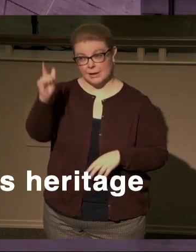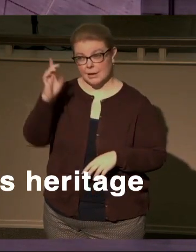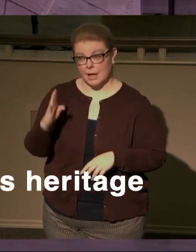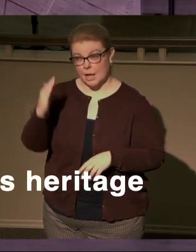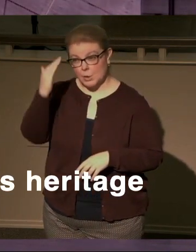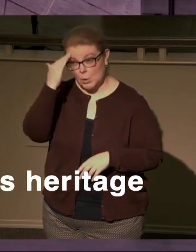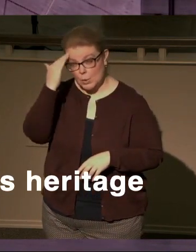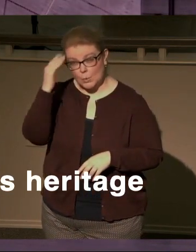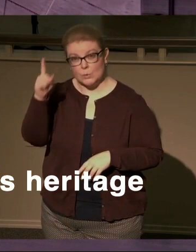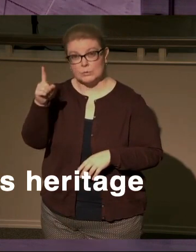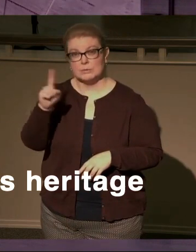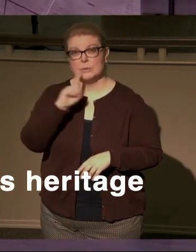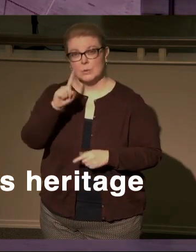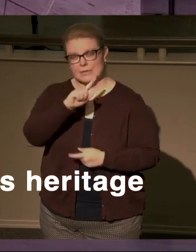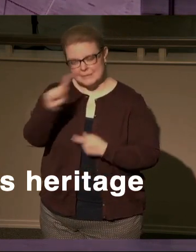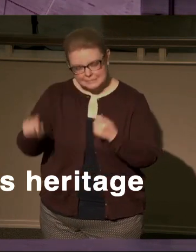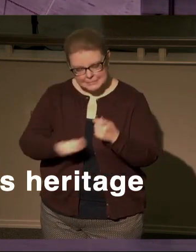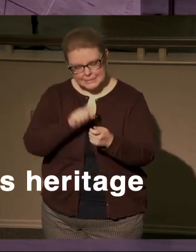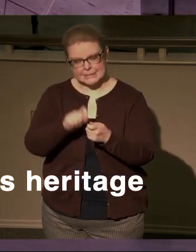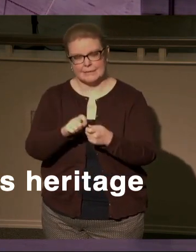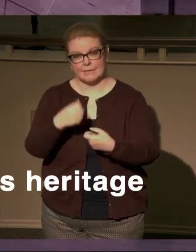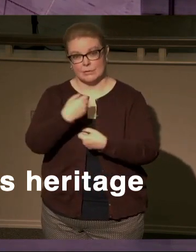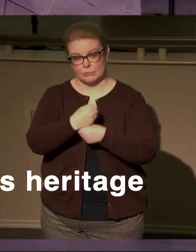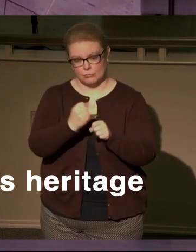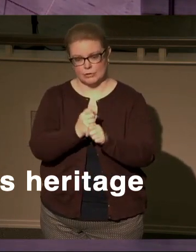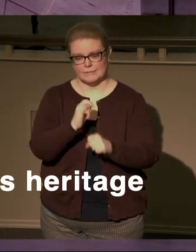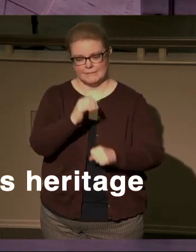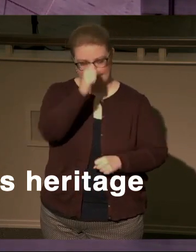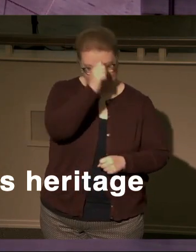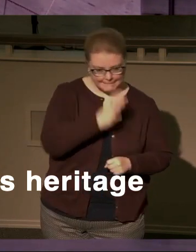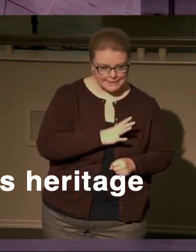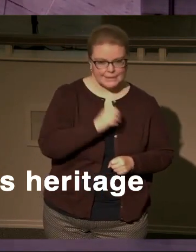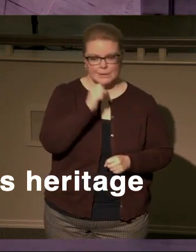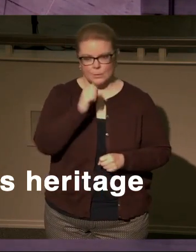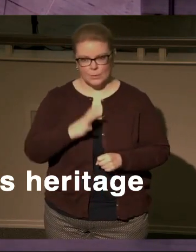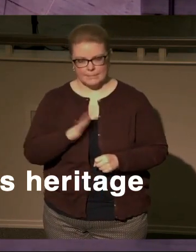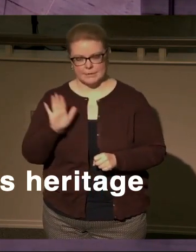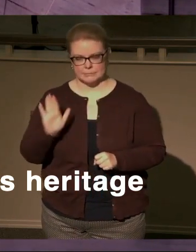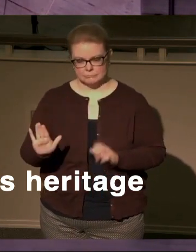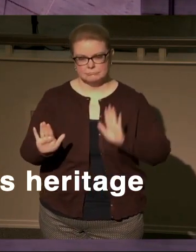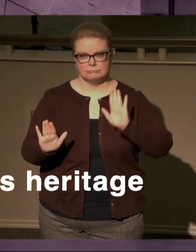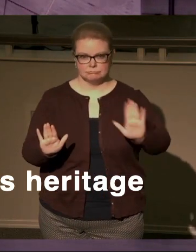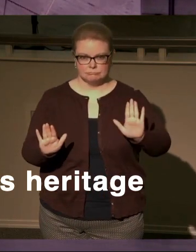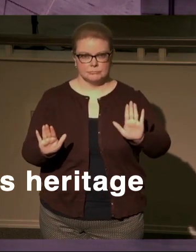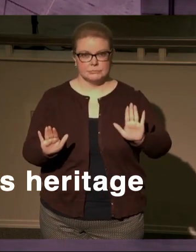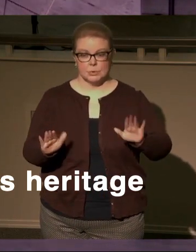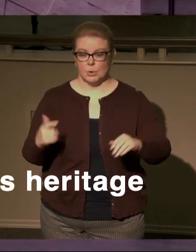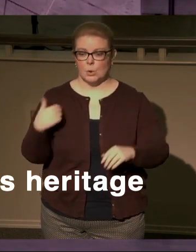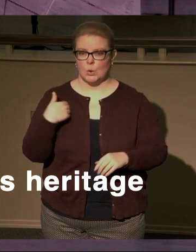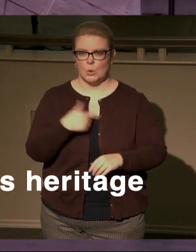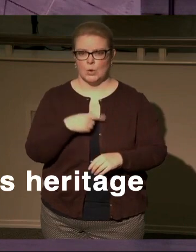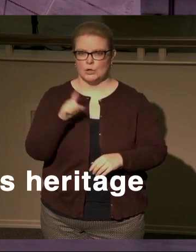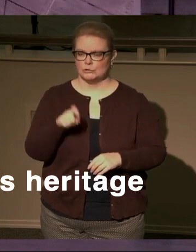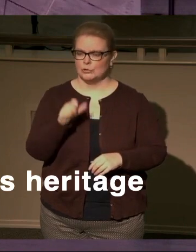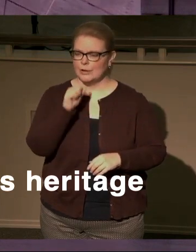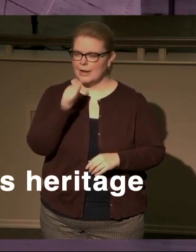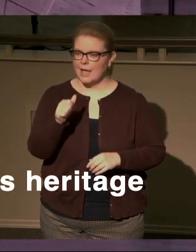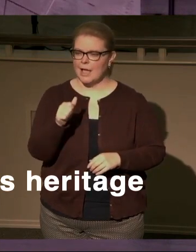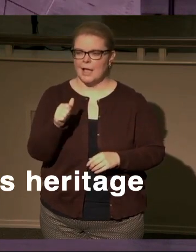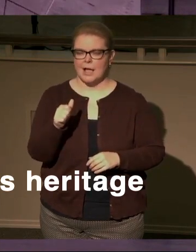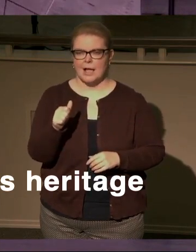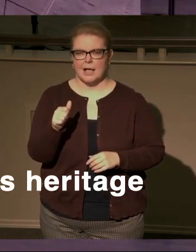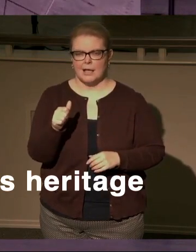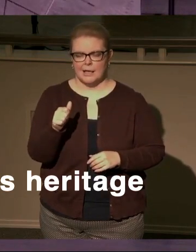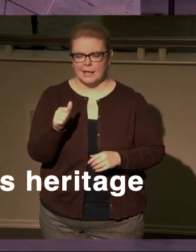was specific in the creation of men and women as masculine and feminine. We ought not caricature